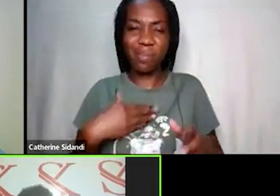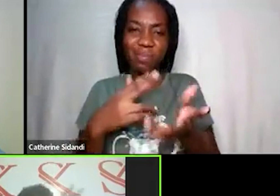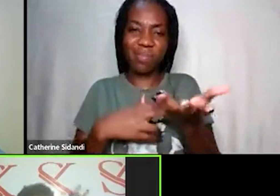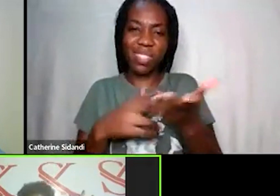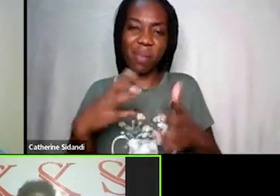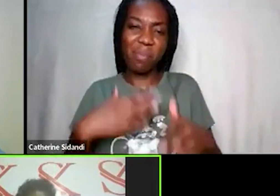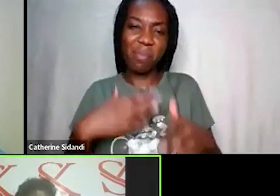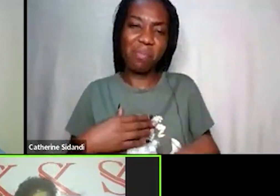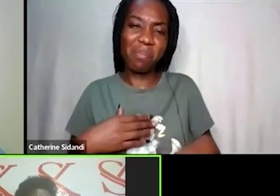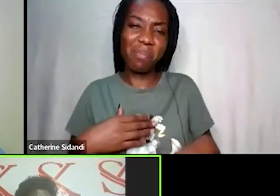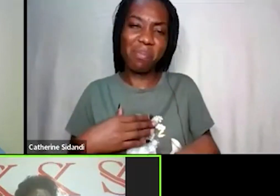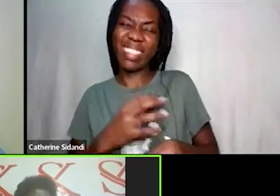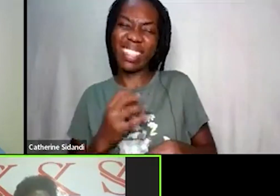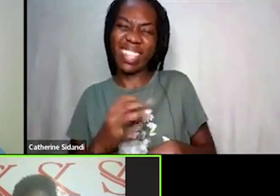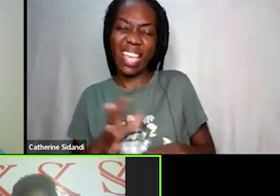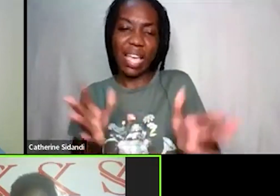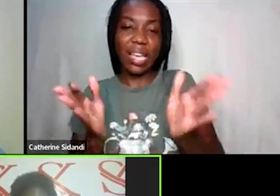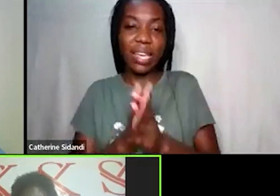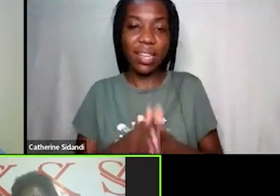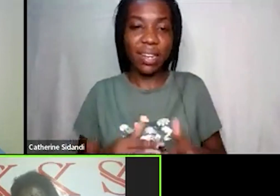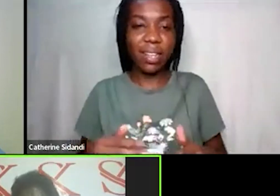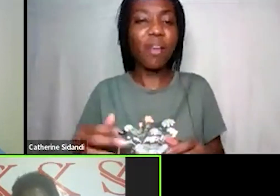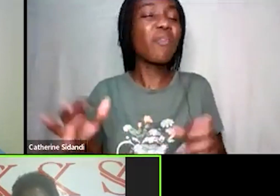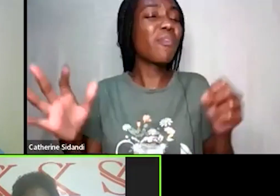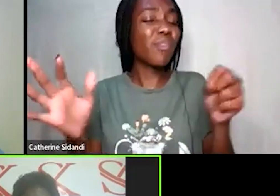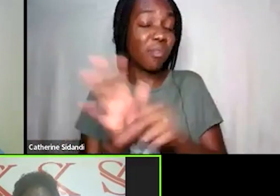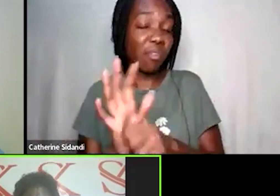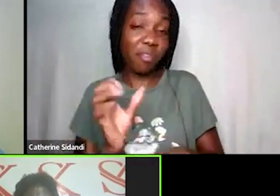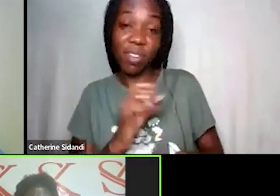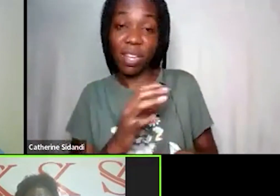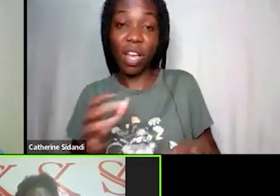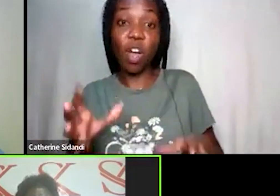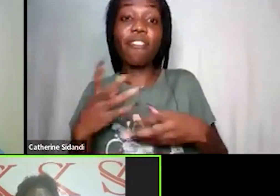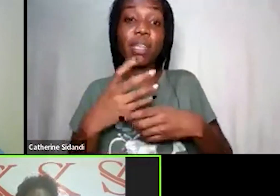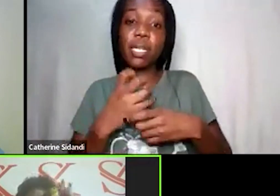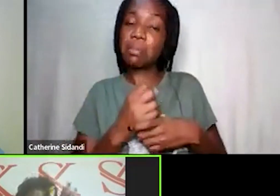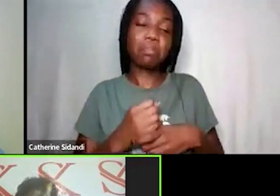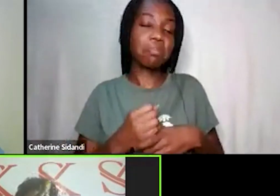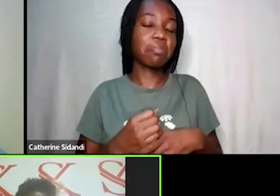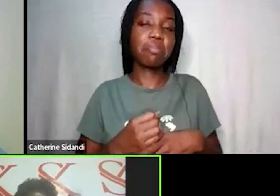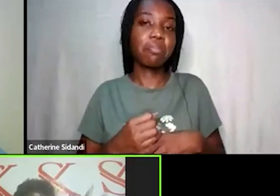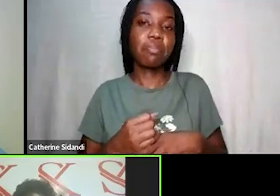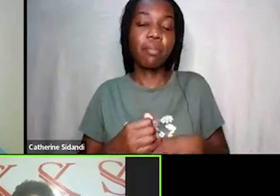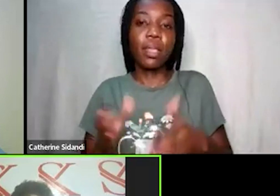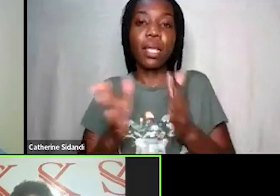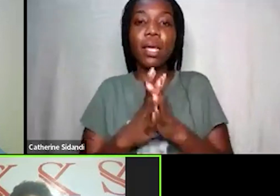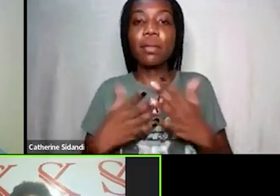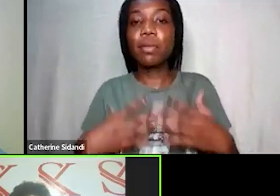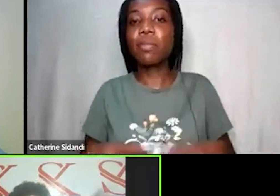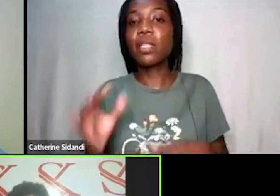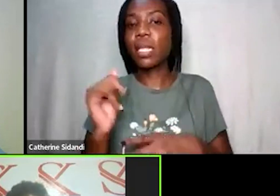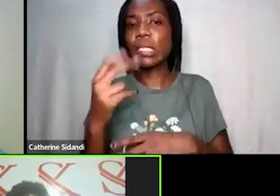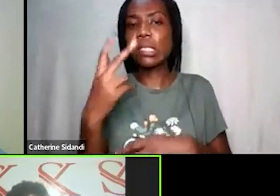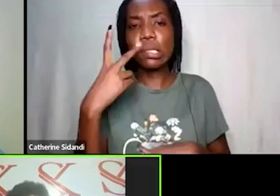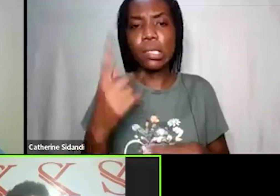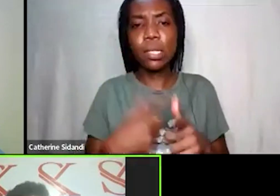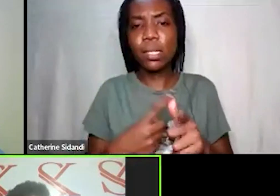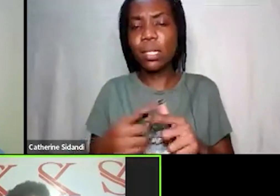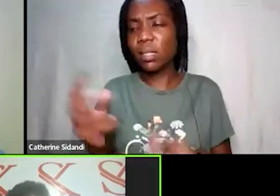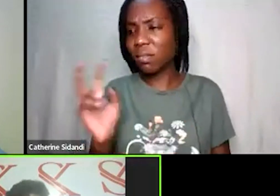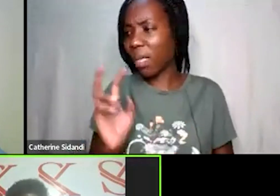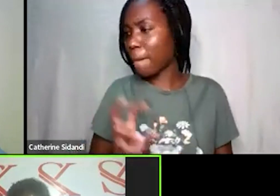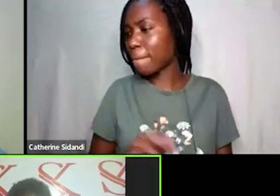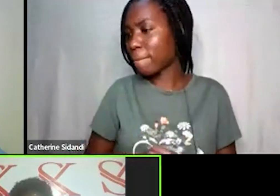fearful. I was full of so much fear. I didn't have the confidence. And then those people would look at me and they see like, this woman is just